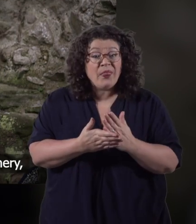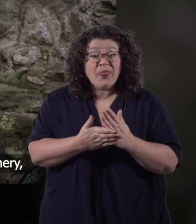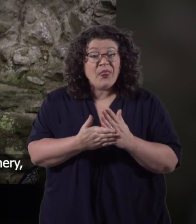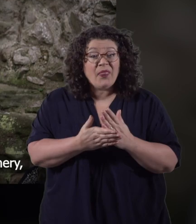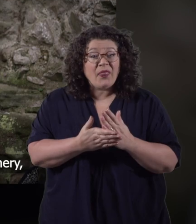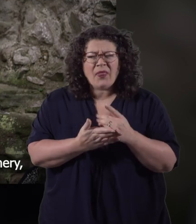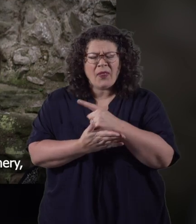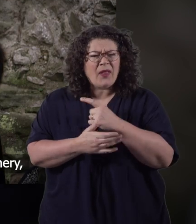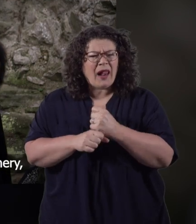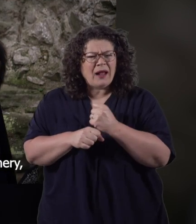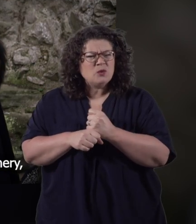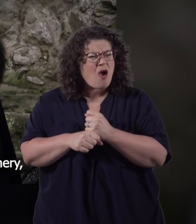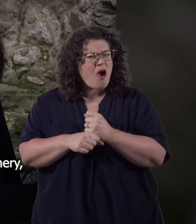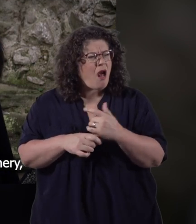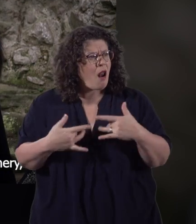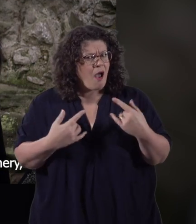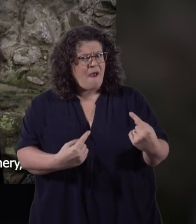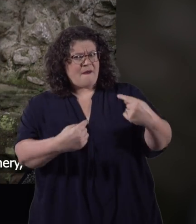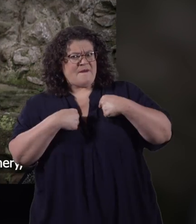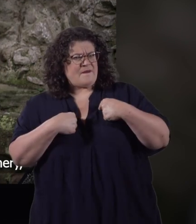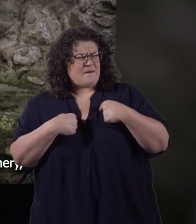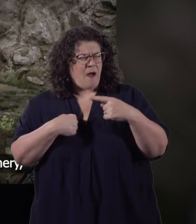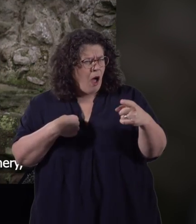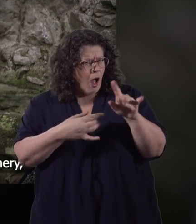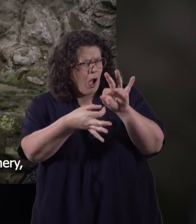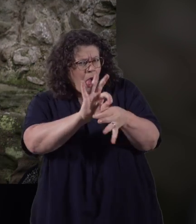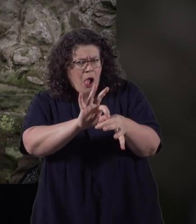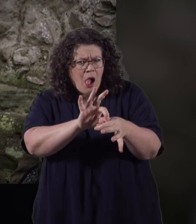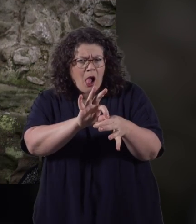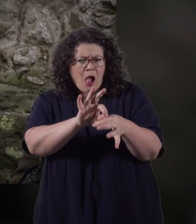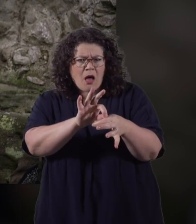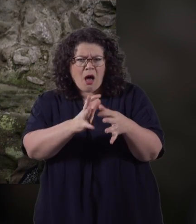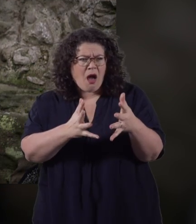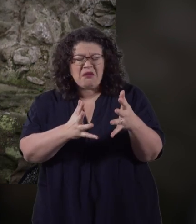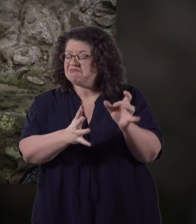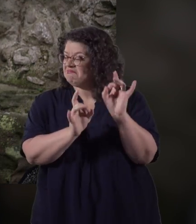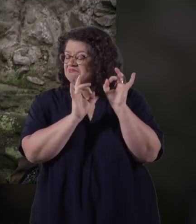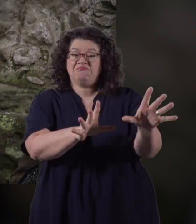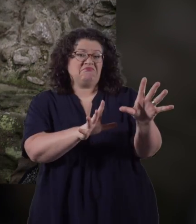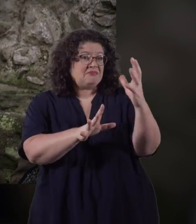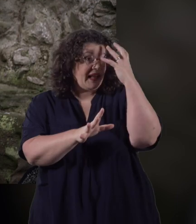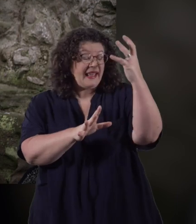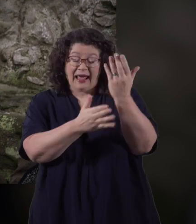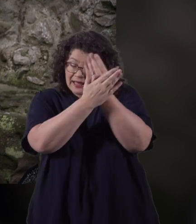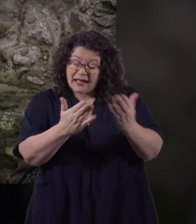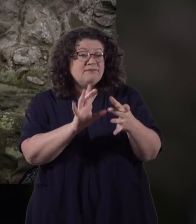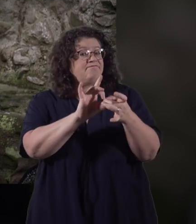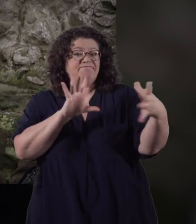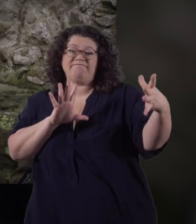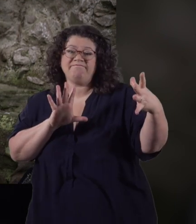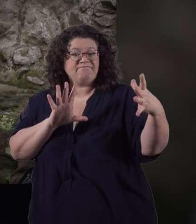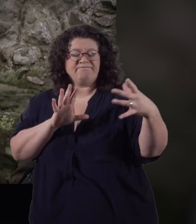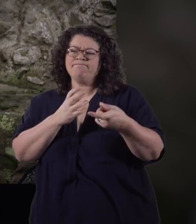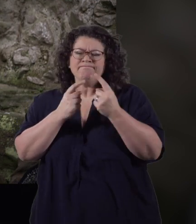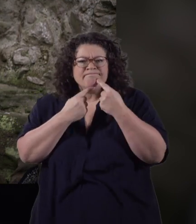and Glyndŵr, fearing for his life and outraged by such treachery, has thrown off his allegiance to the king and has declared